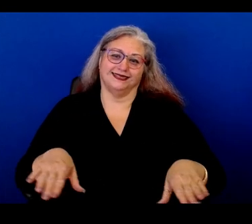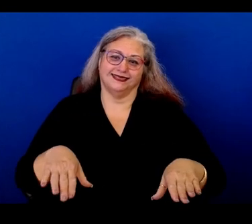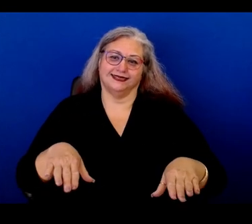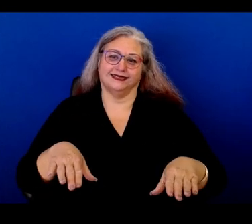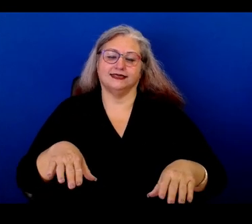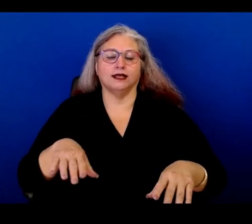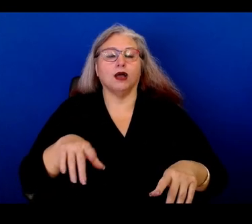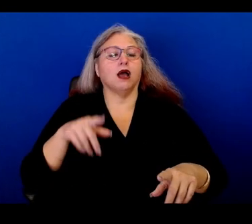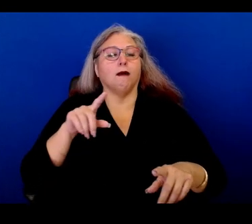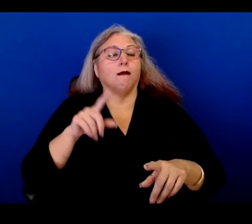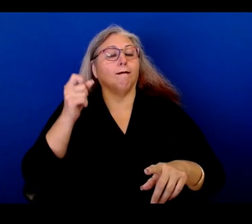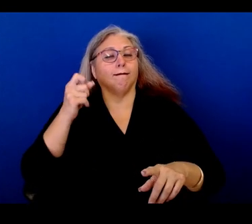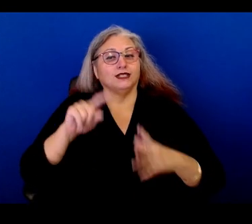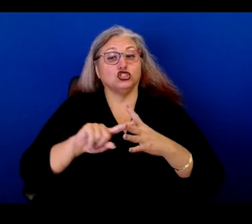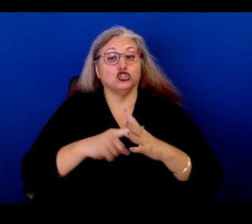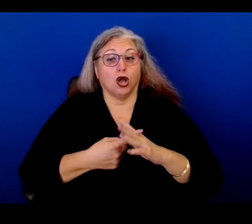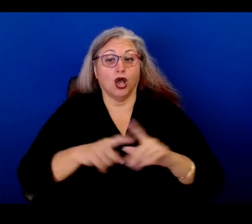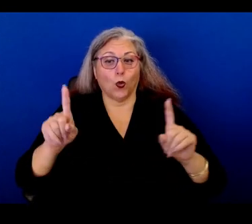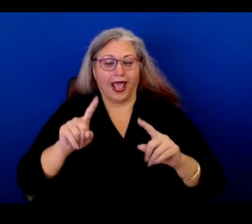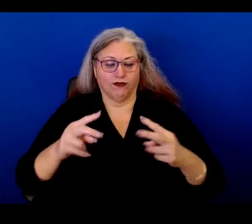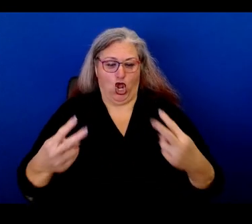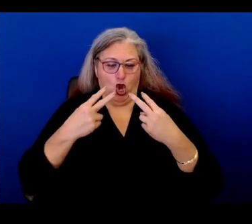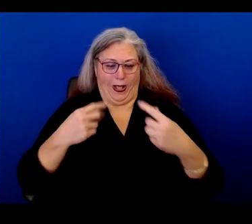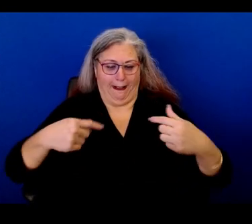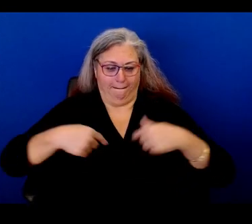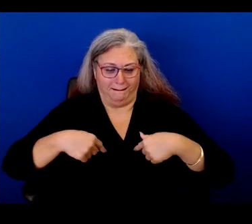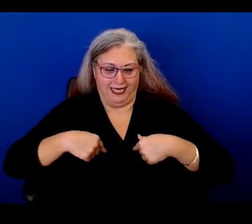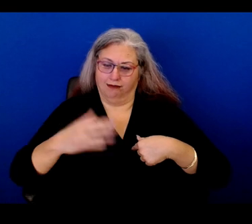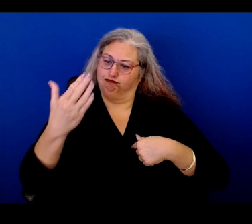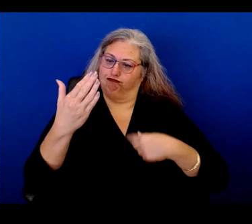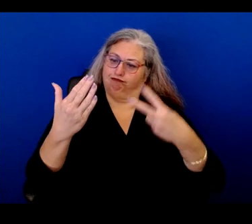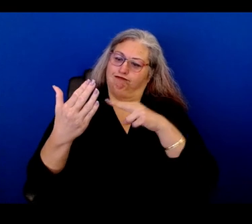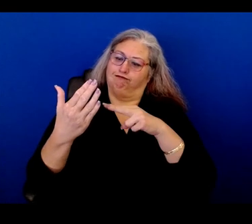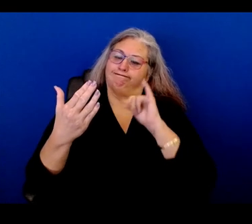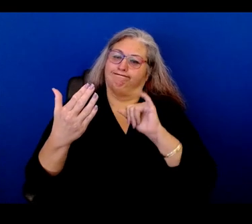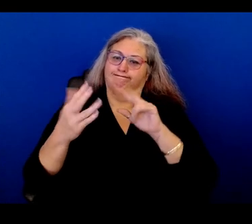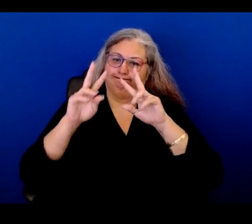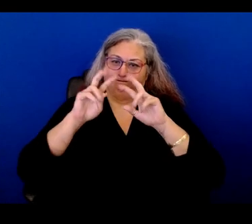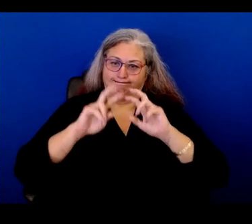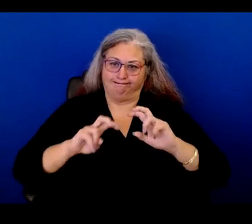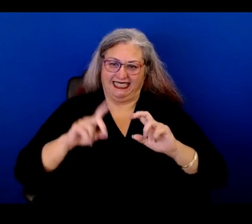it started with me looking at me and me going into like,